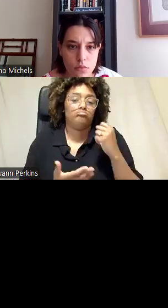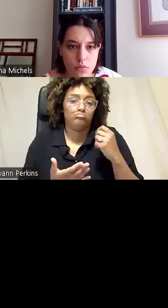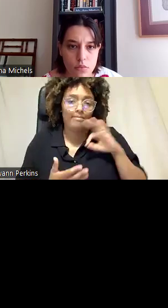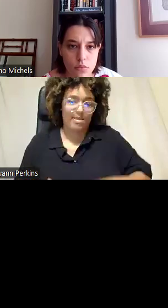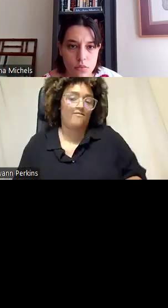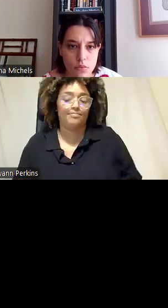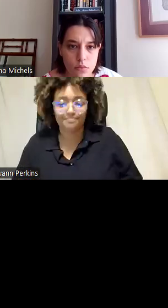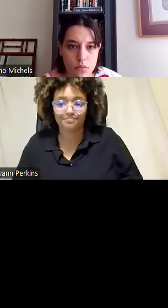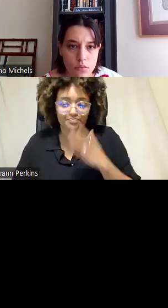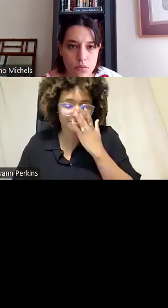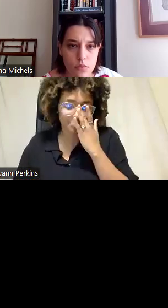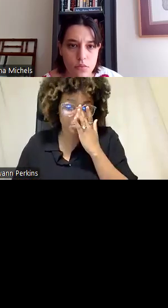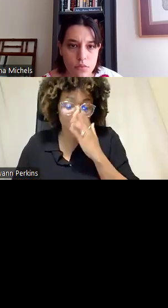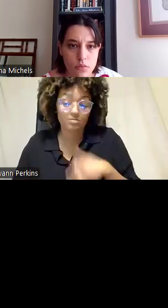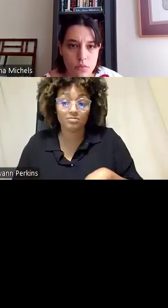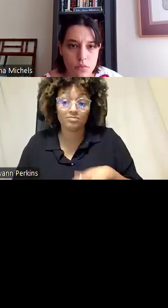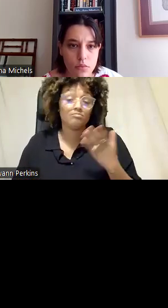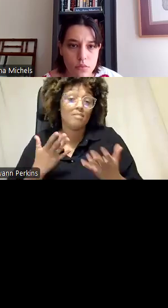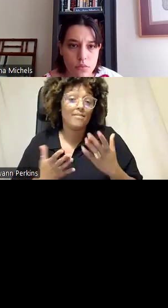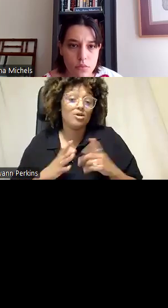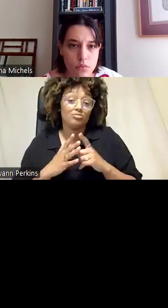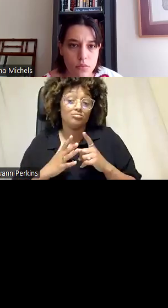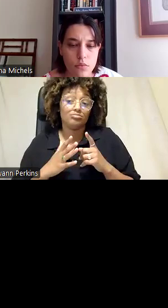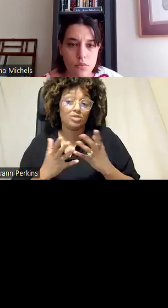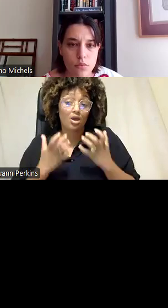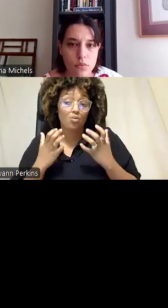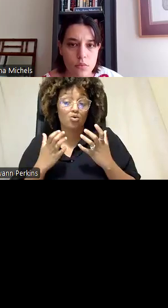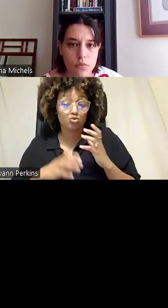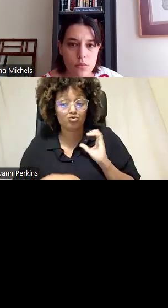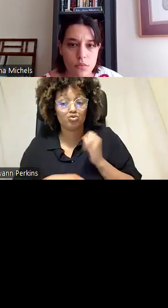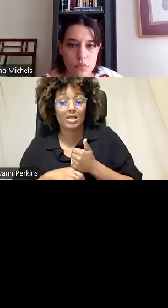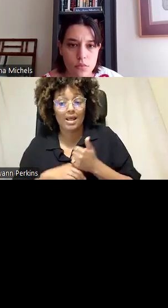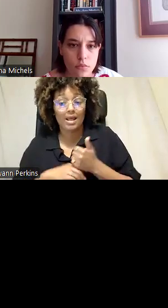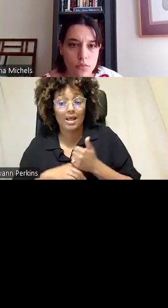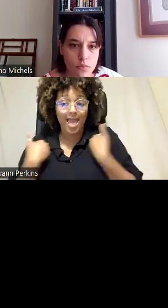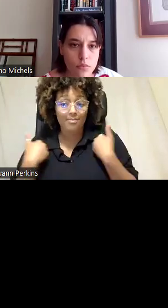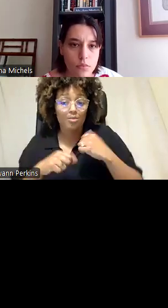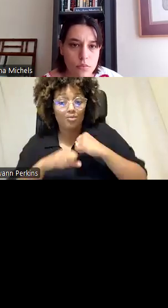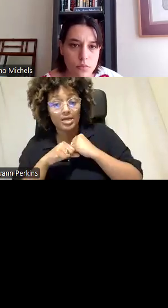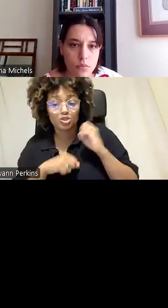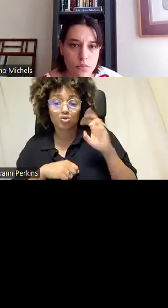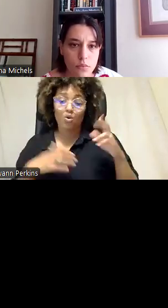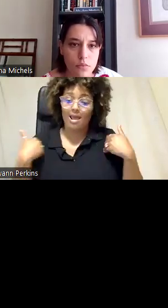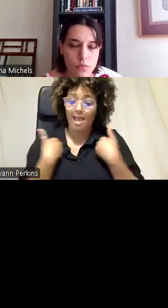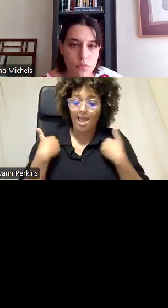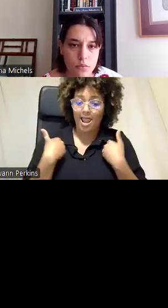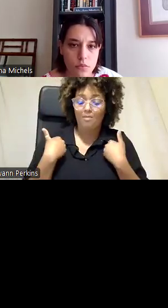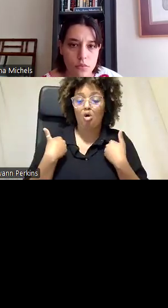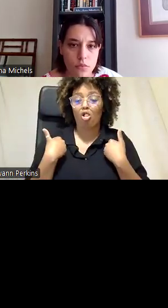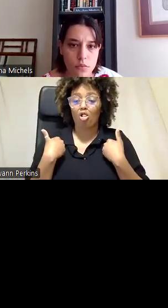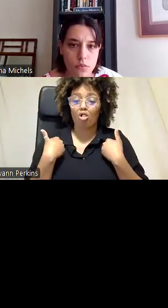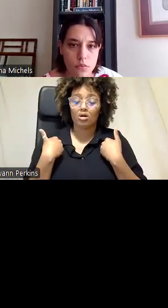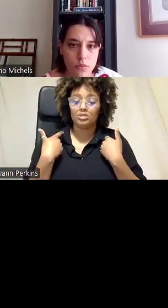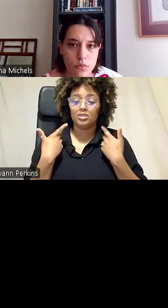like starting an animal protection or an animal like grooming business or something like that, there may be some economic